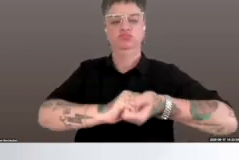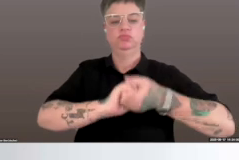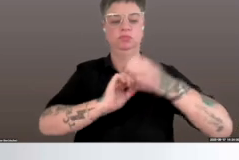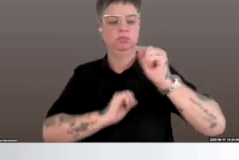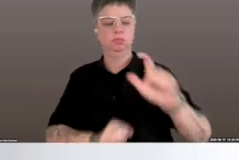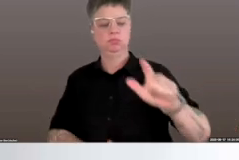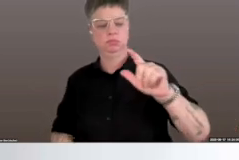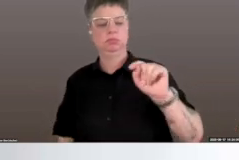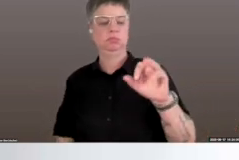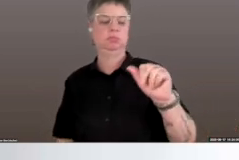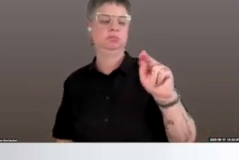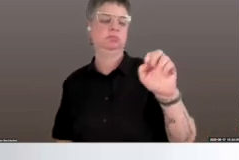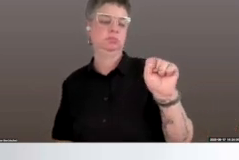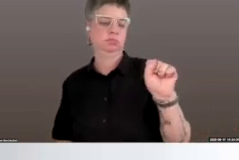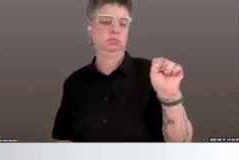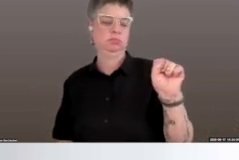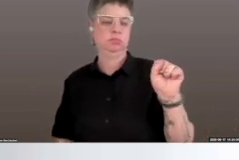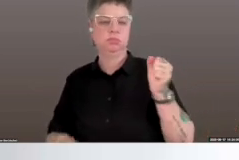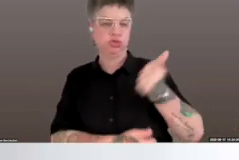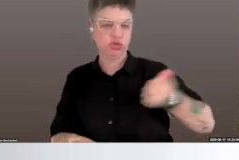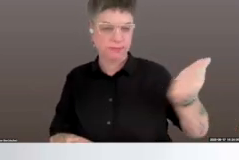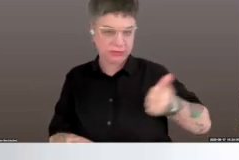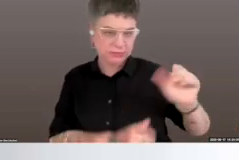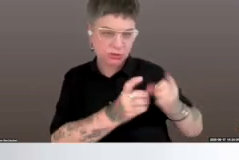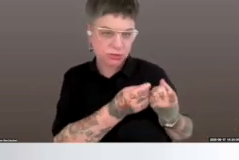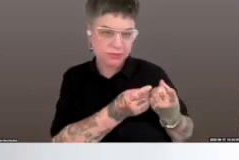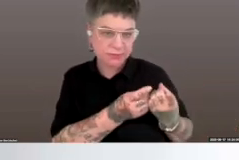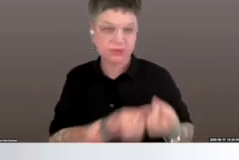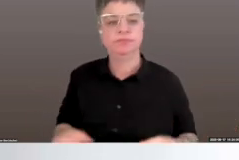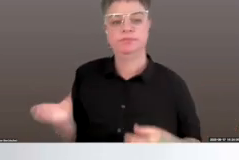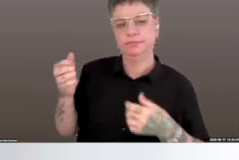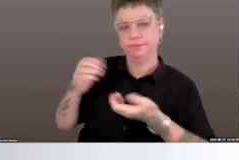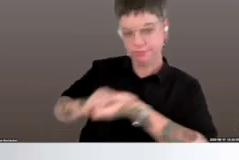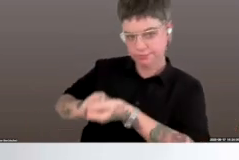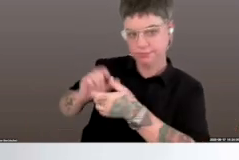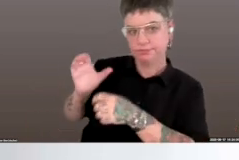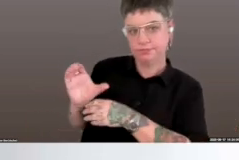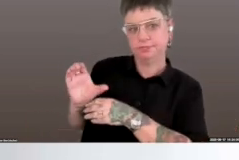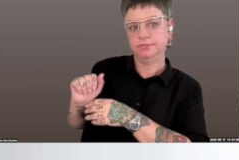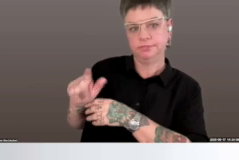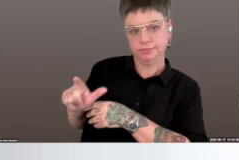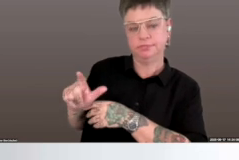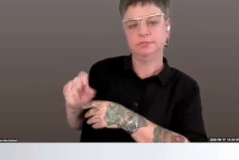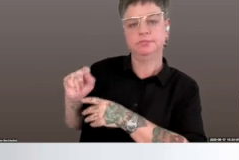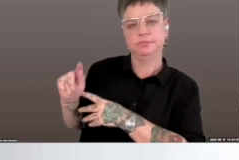Caltrans, which is California's Department of Transportation, and the California State Transportation Agency, which is known as CALSTA.